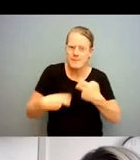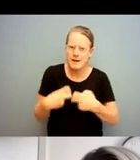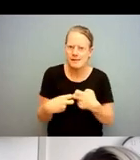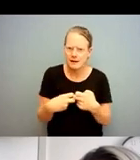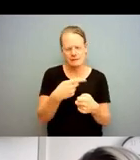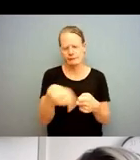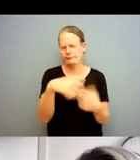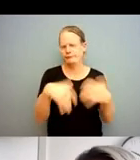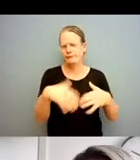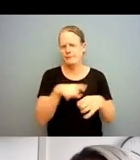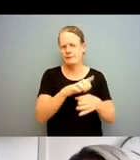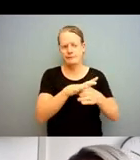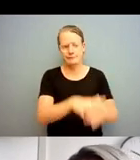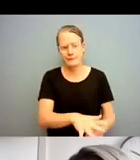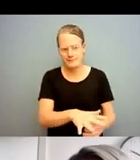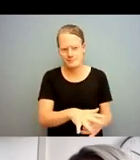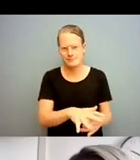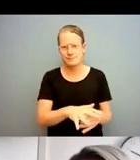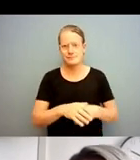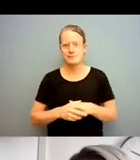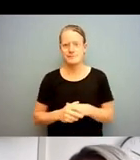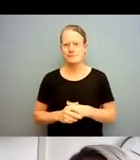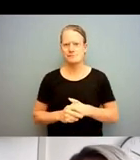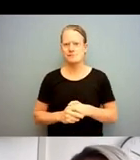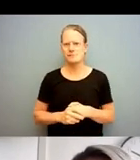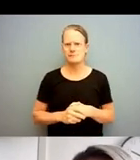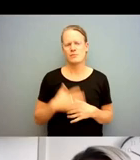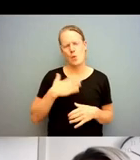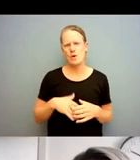issue because I think it's very important.